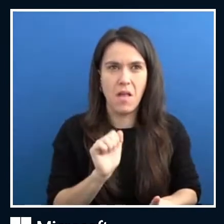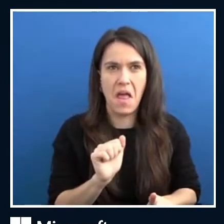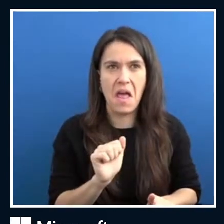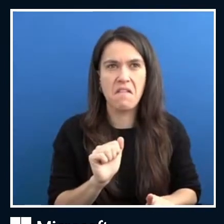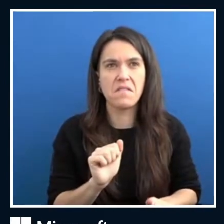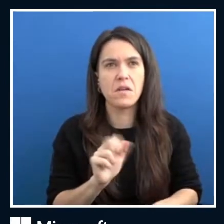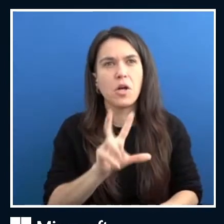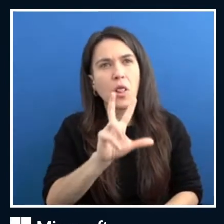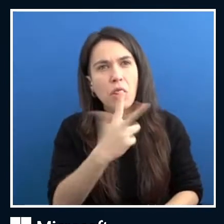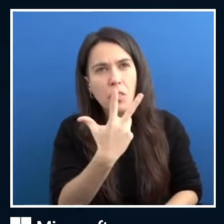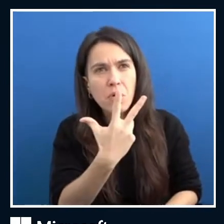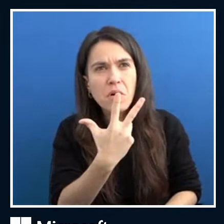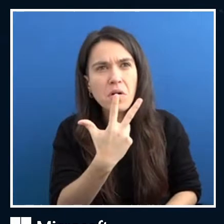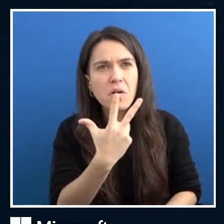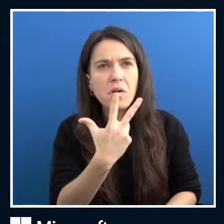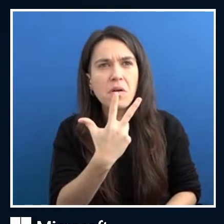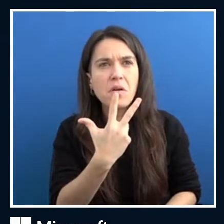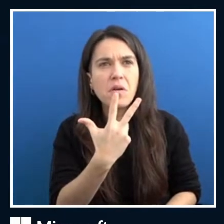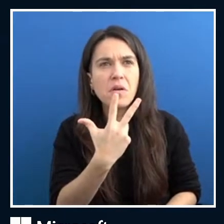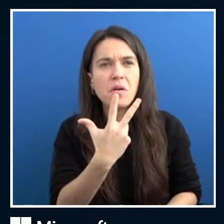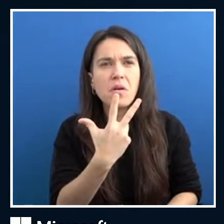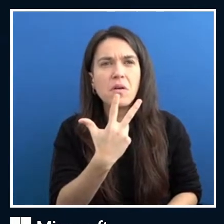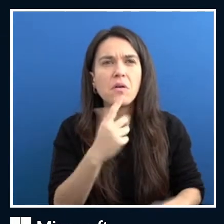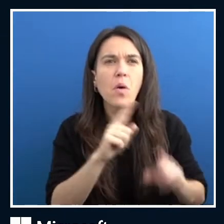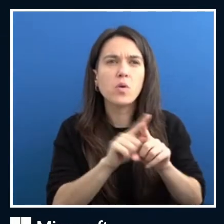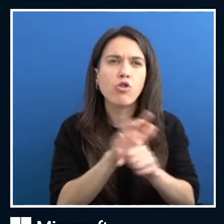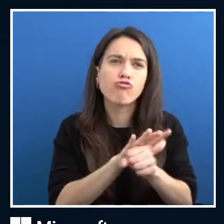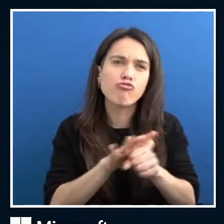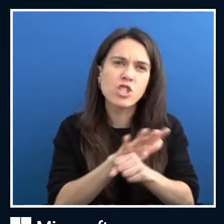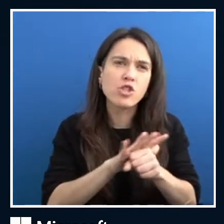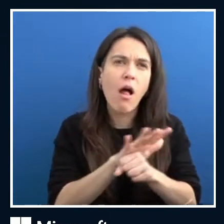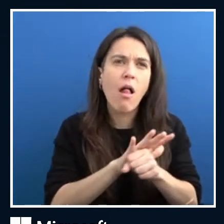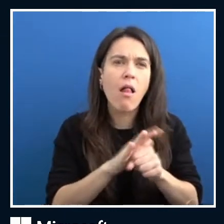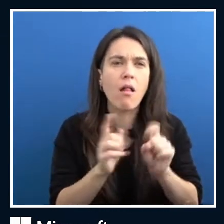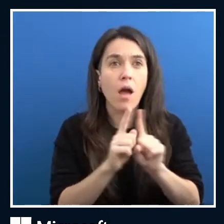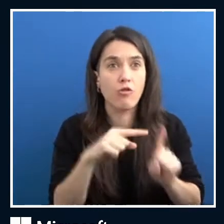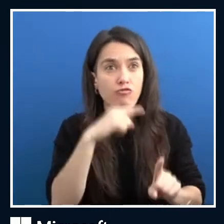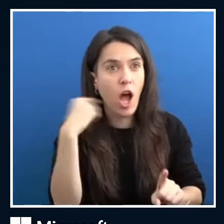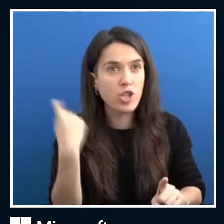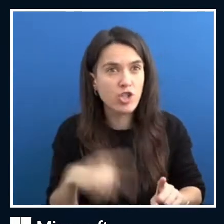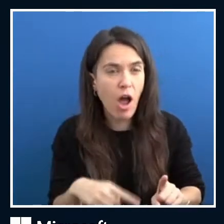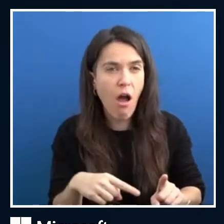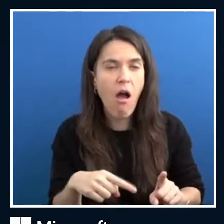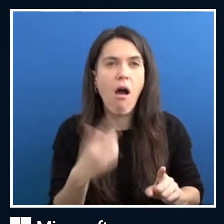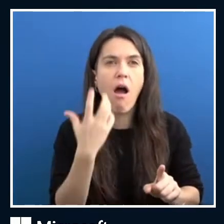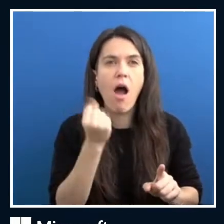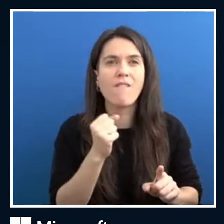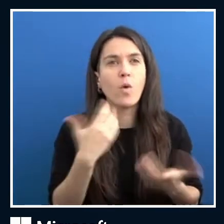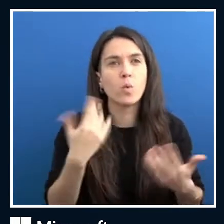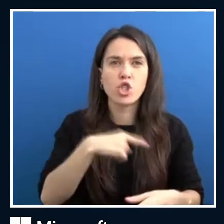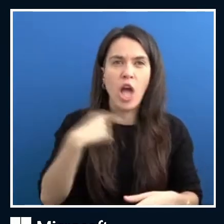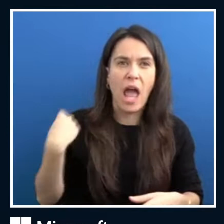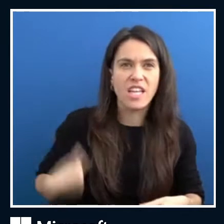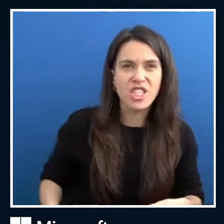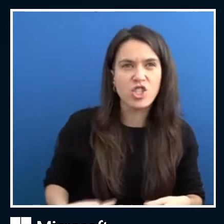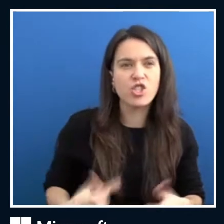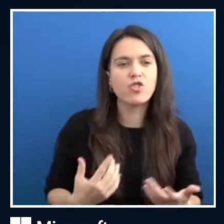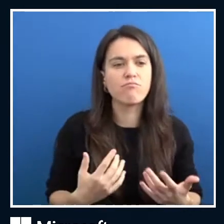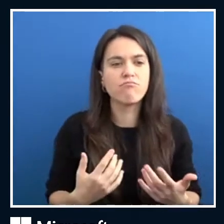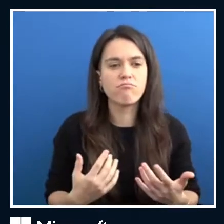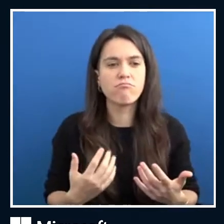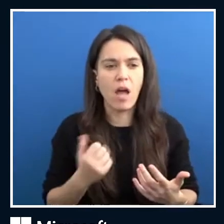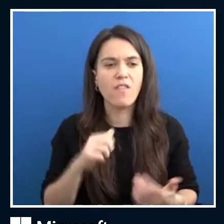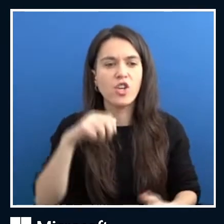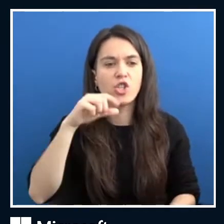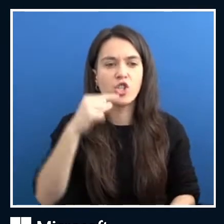regional models like a Russian version, thanks to Sergey's team, or Chinese version. There are also less